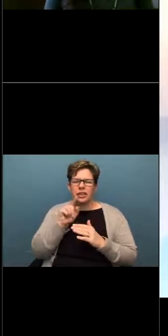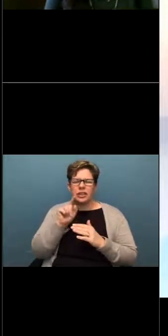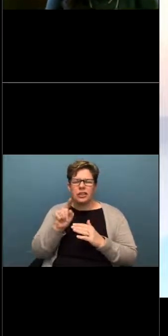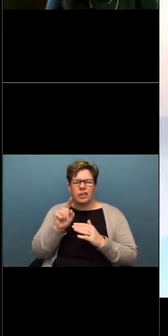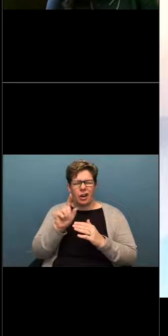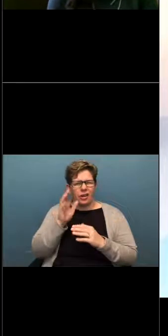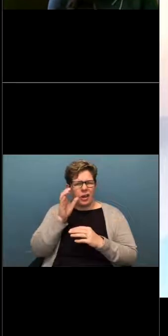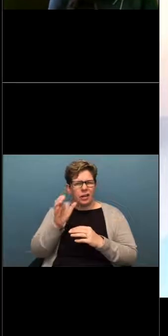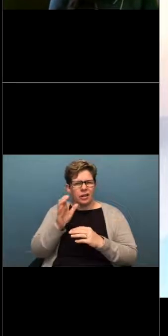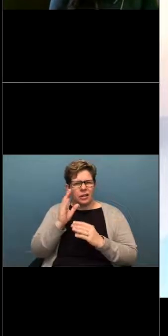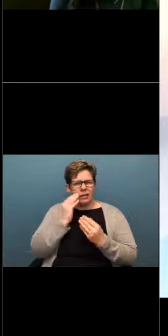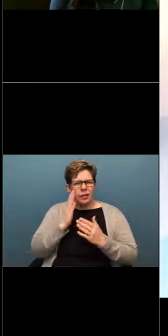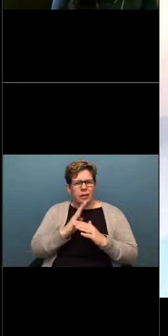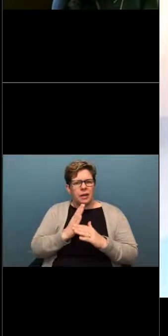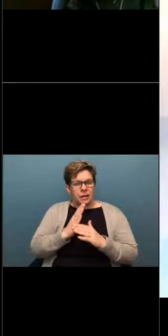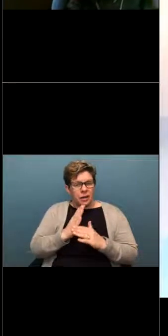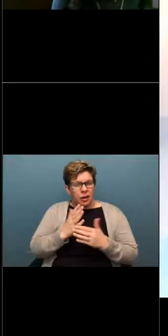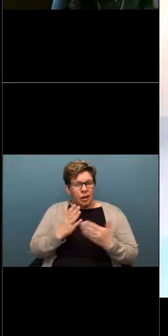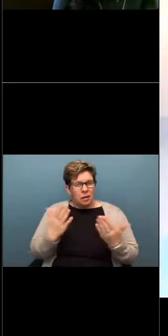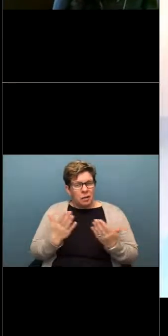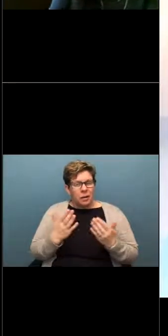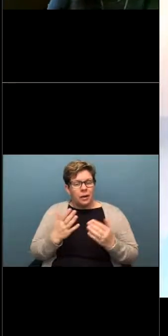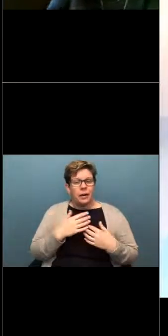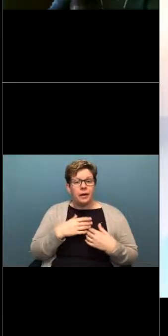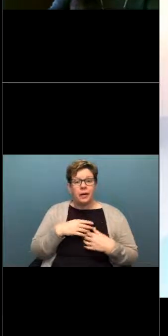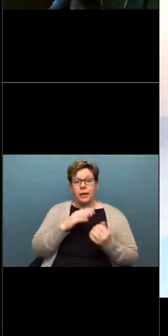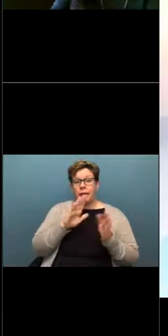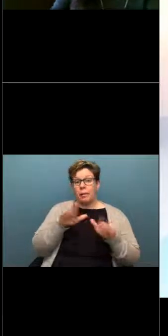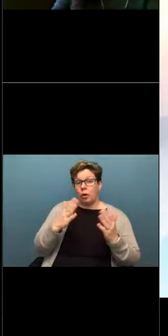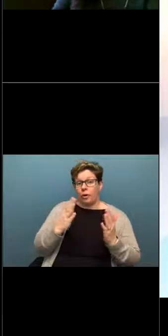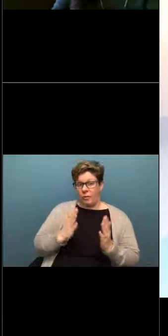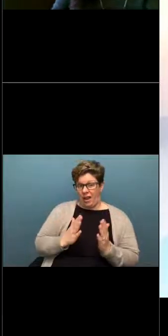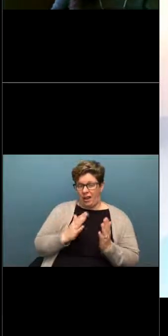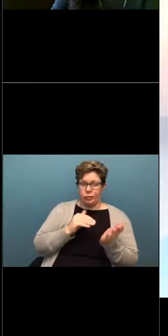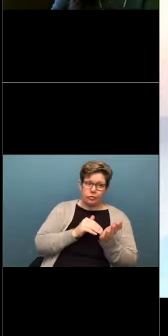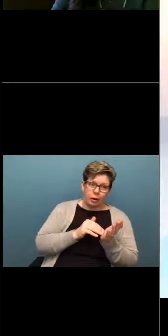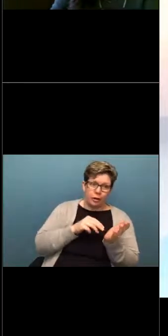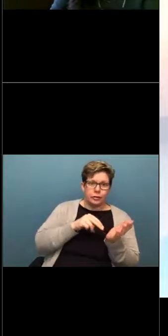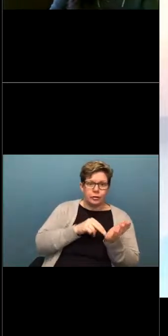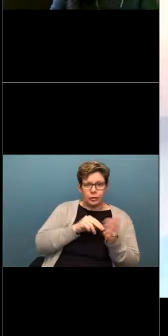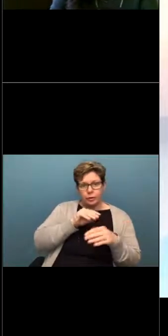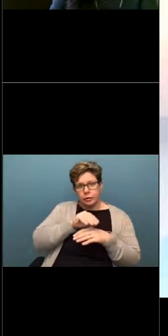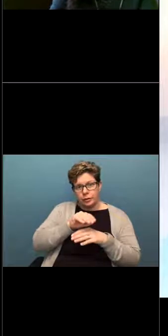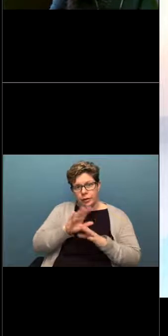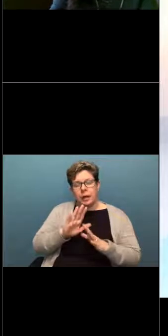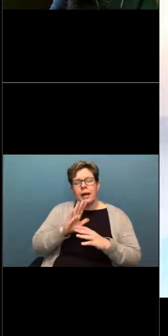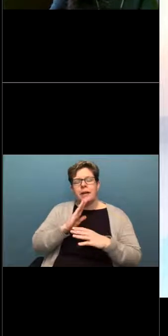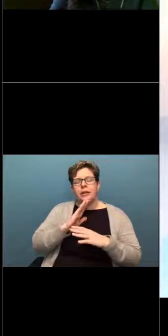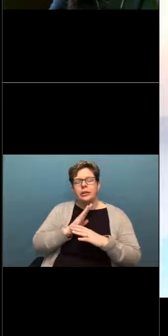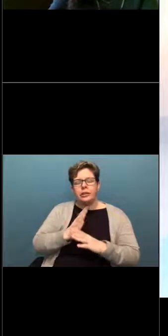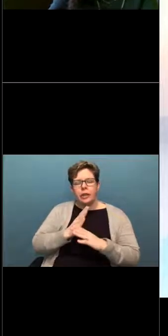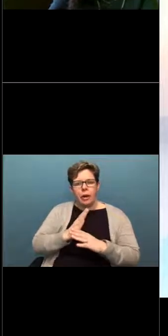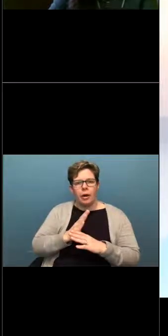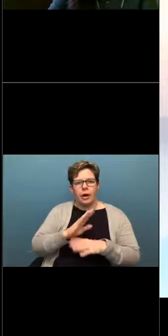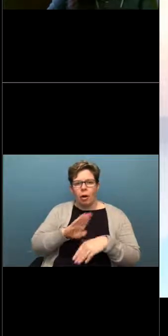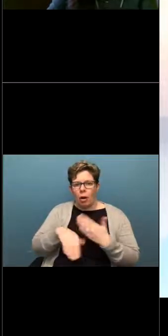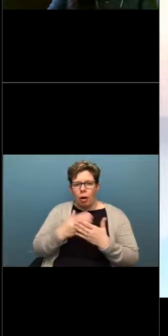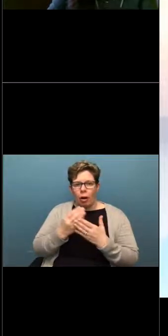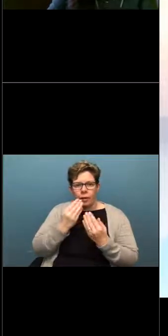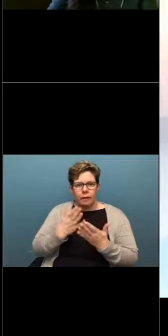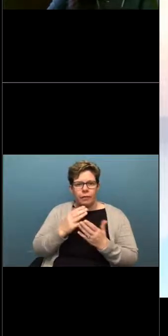about the expectation that a healthcare provider is communicating and sharing complete and unbiased information in a